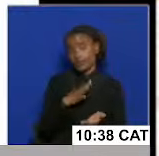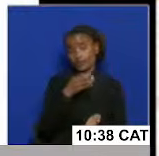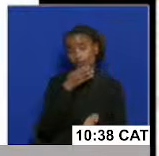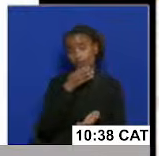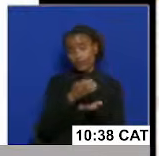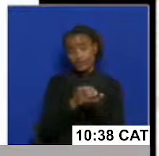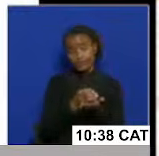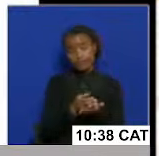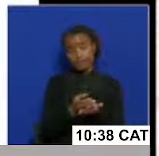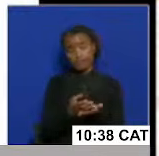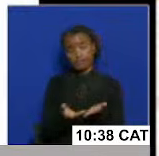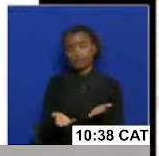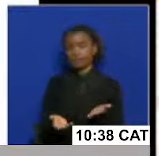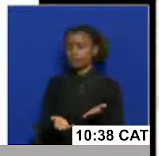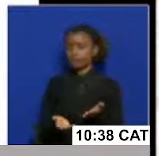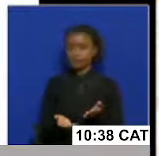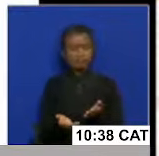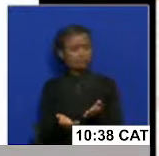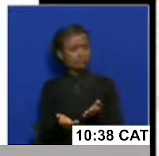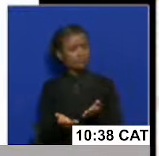Sorry?